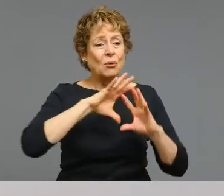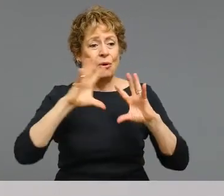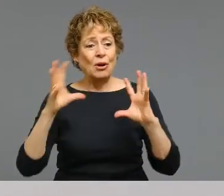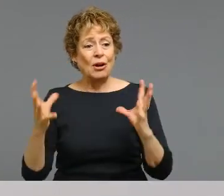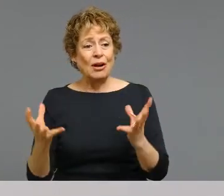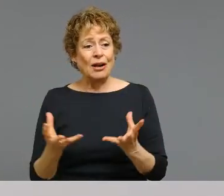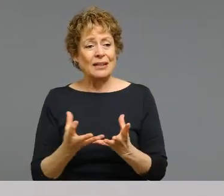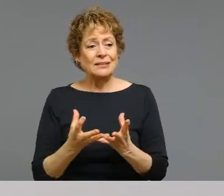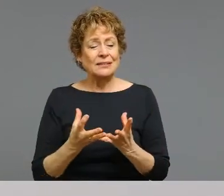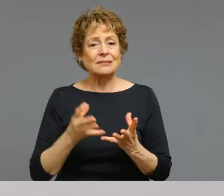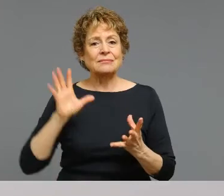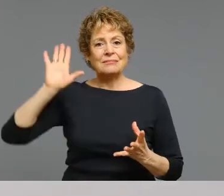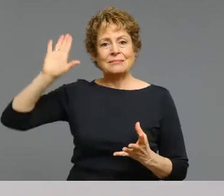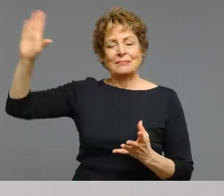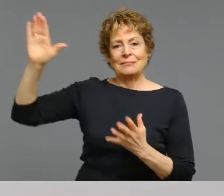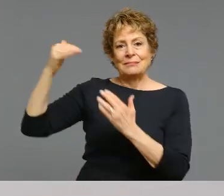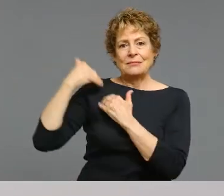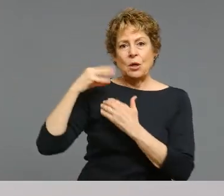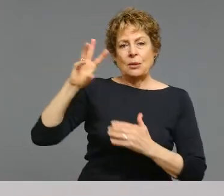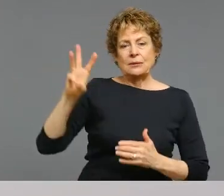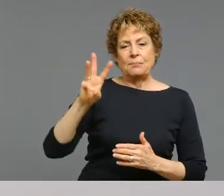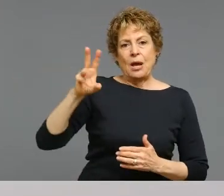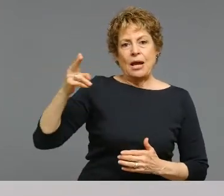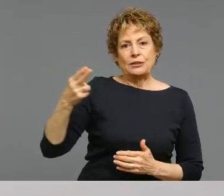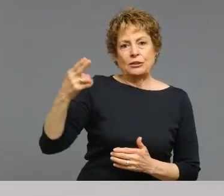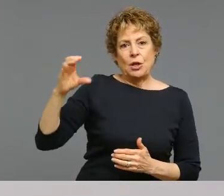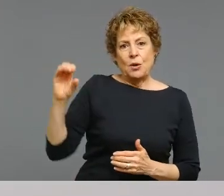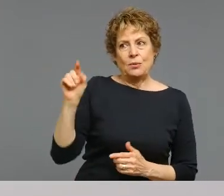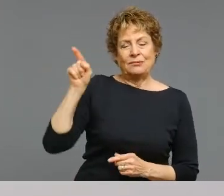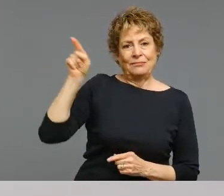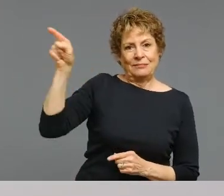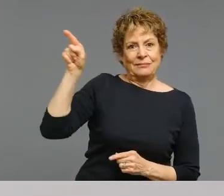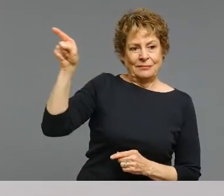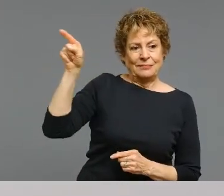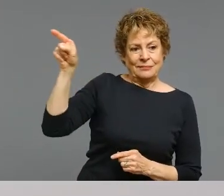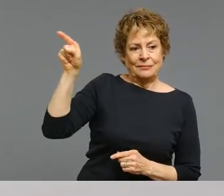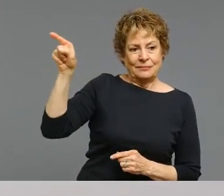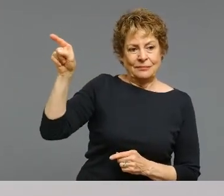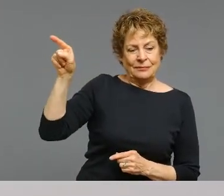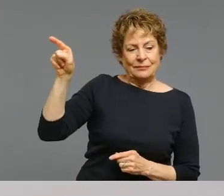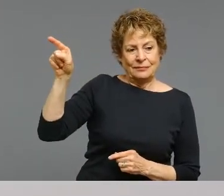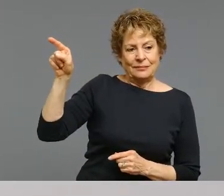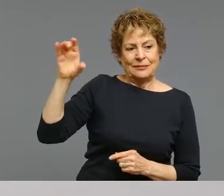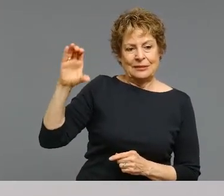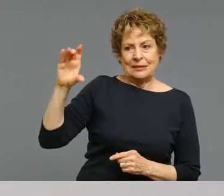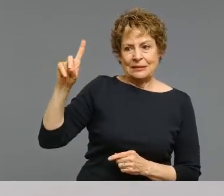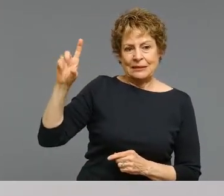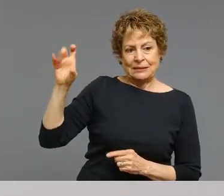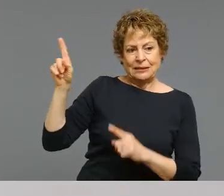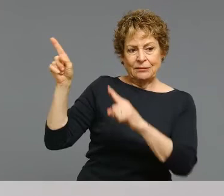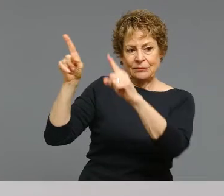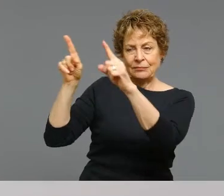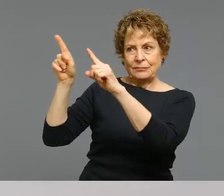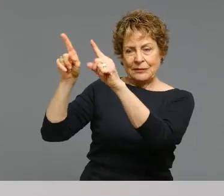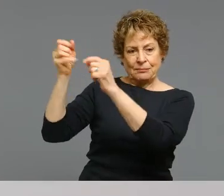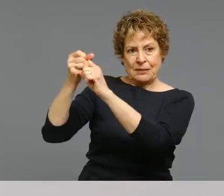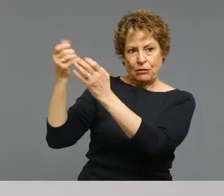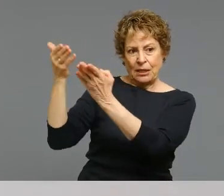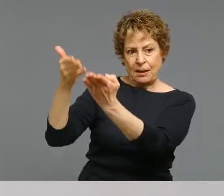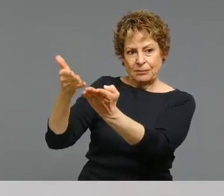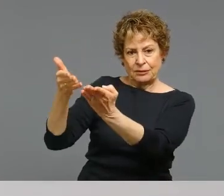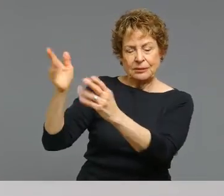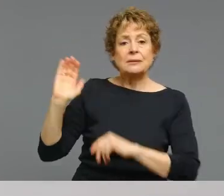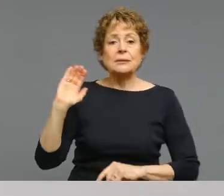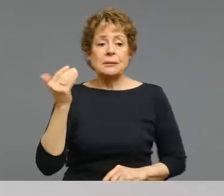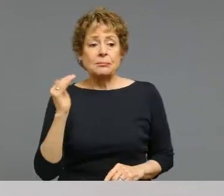the CDC from a national perspective. It does look like all of the states are heading in the right direction based on what I've seen and